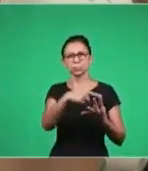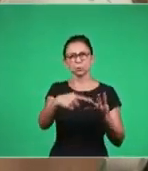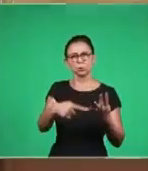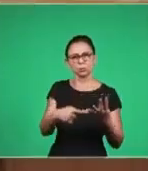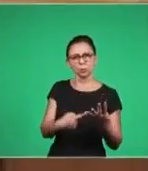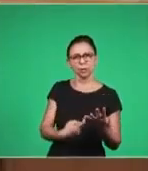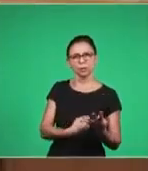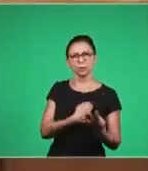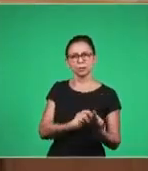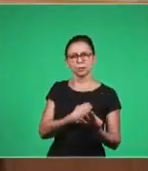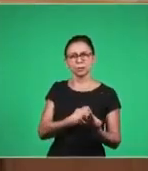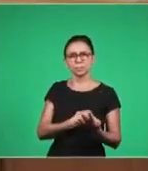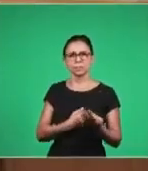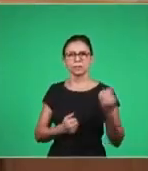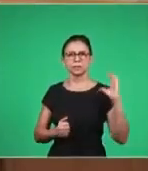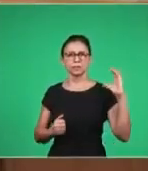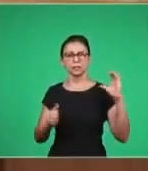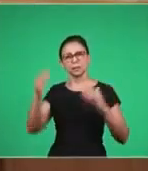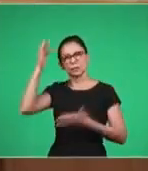all of that are part